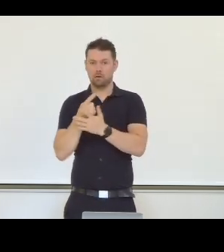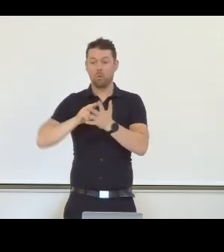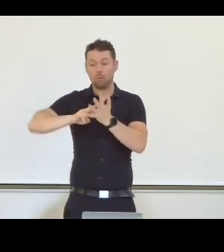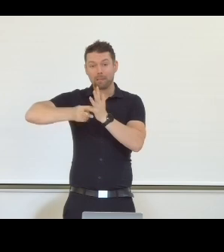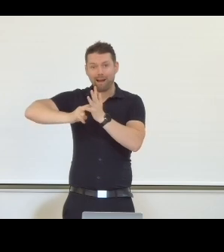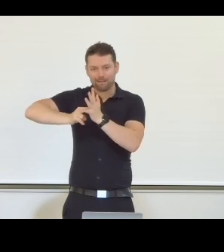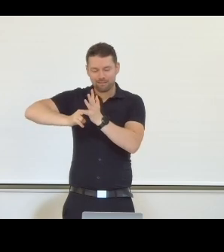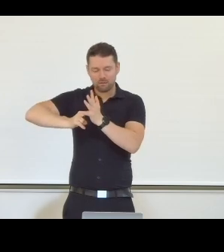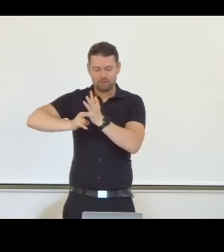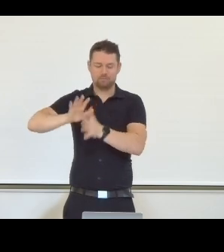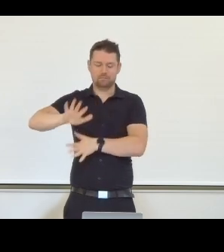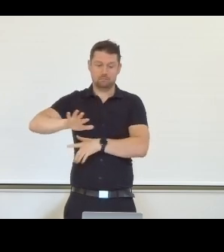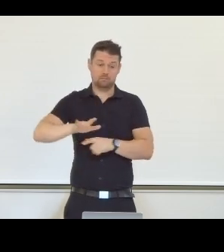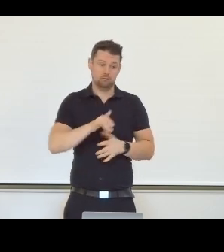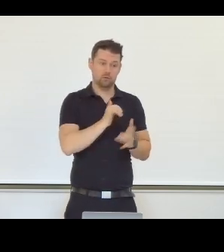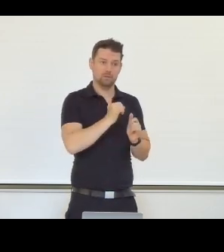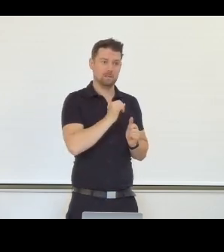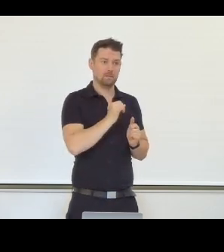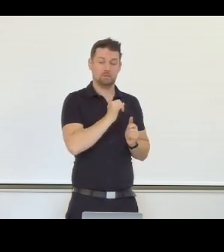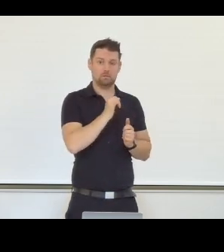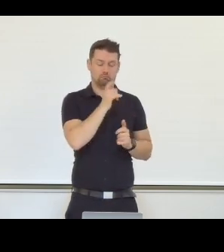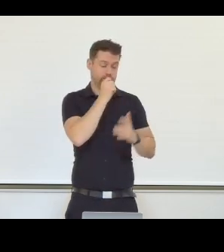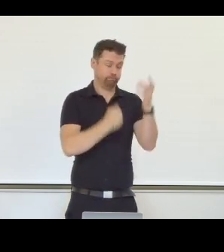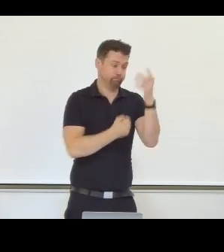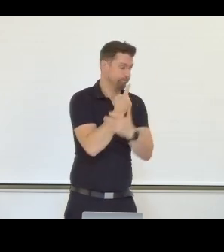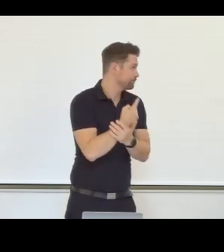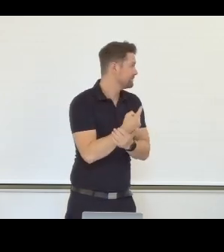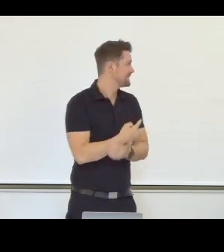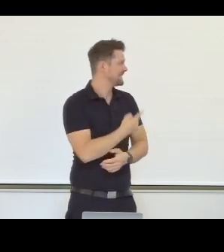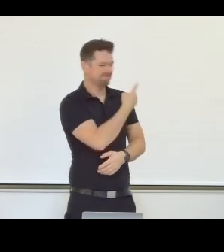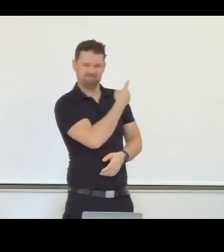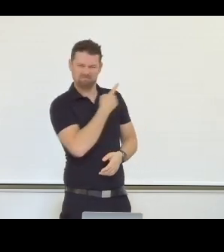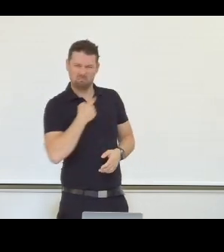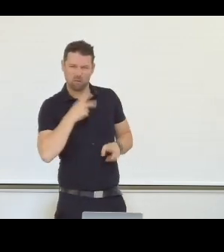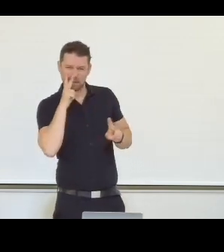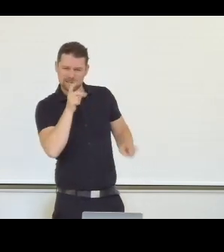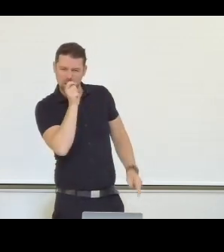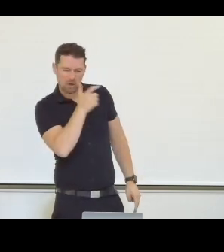them. Sometimes they would fall upon us. So here you cannot see a lot, and it's